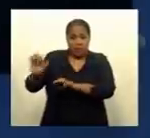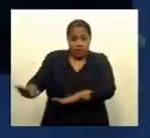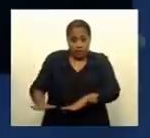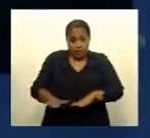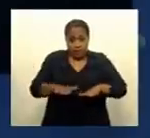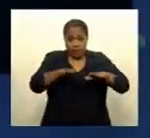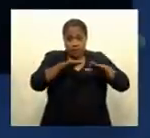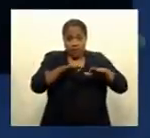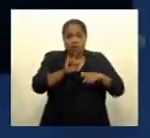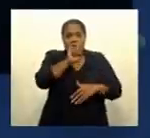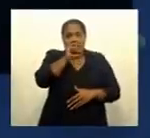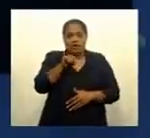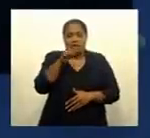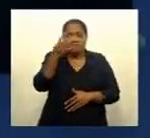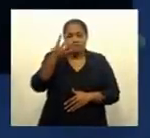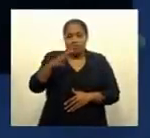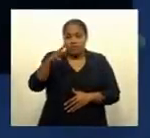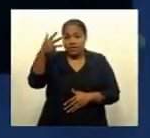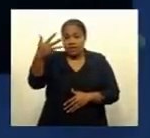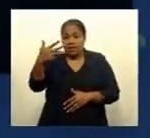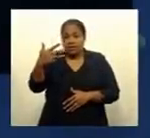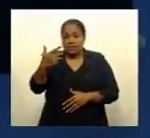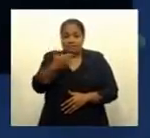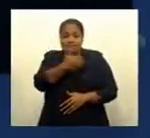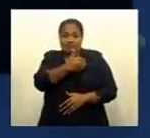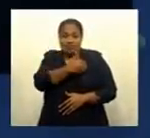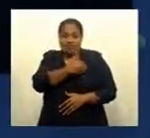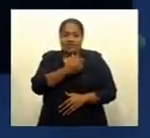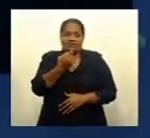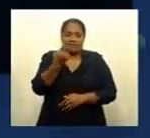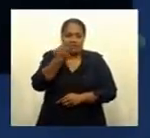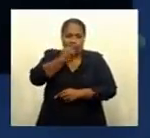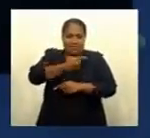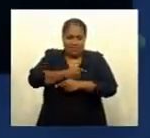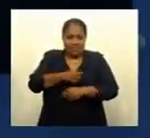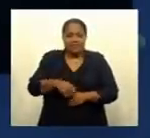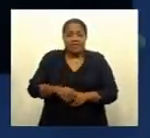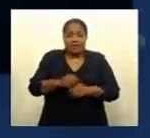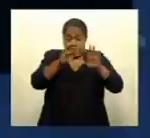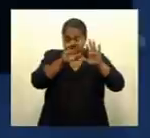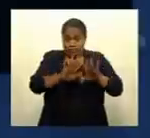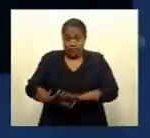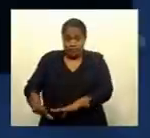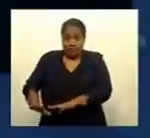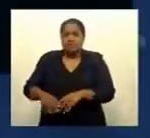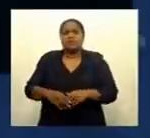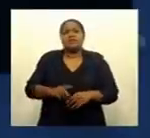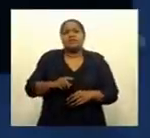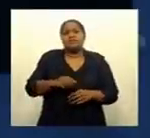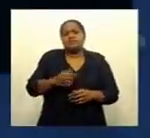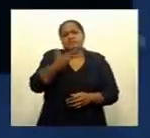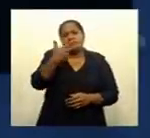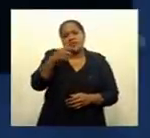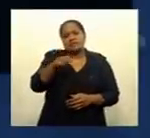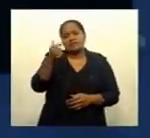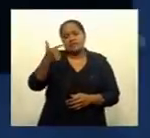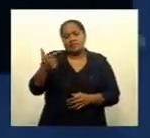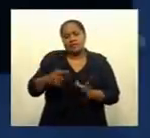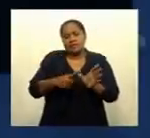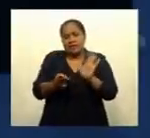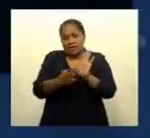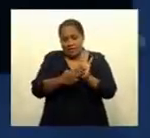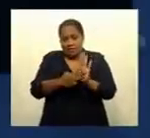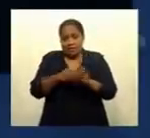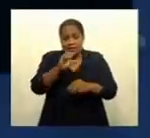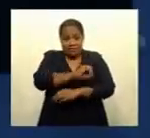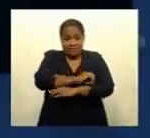high tide is at 1:49 a.m. tonight, with the next low tide at 8:17 a.m. Sunrise is